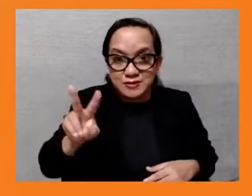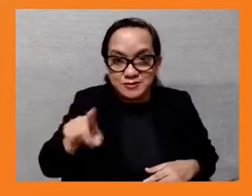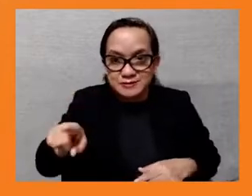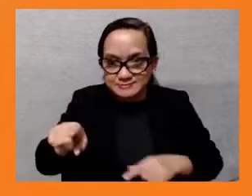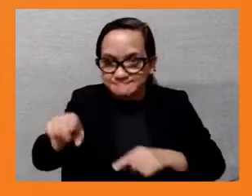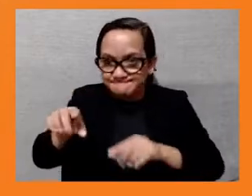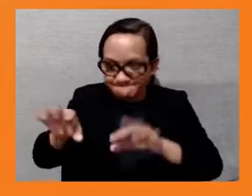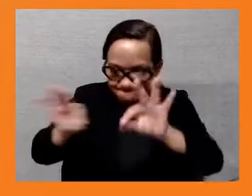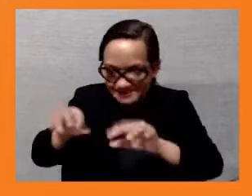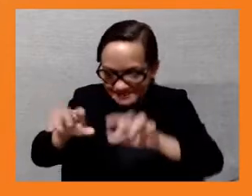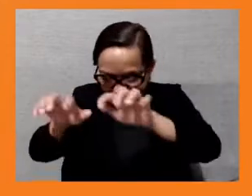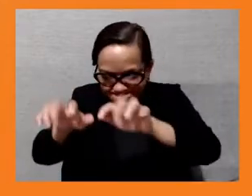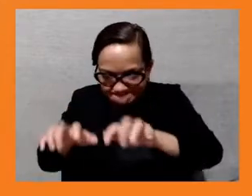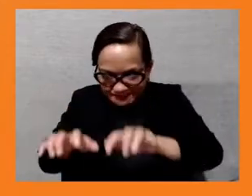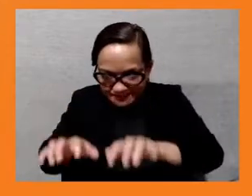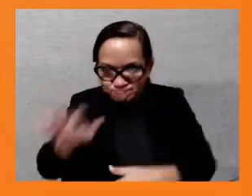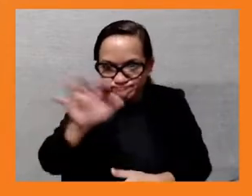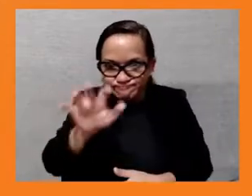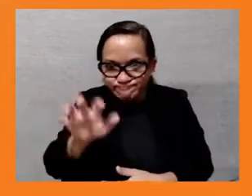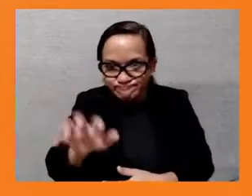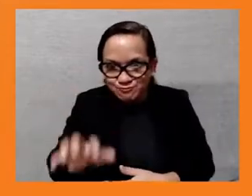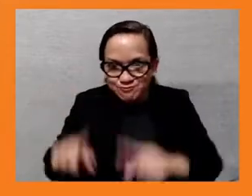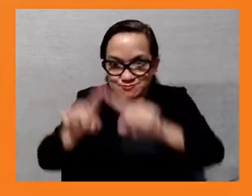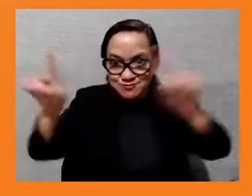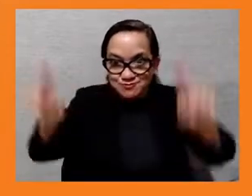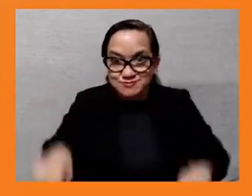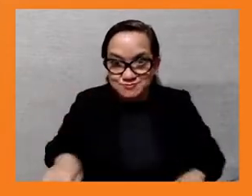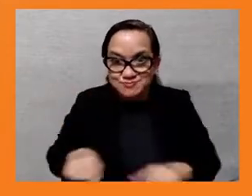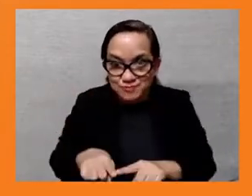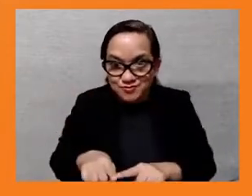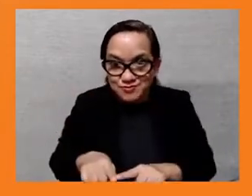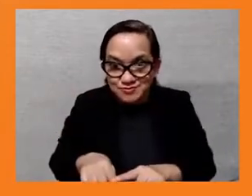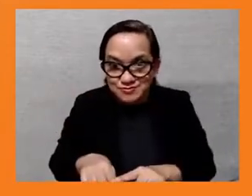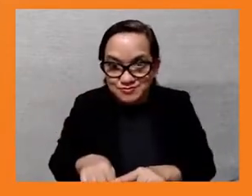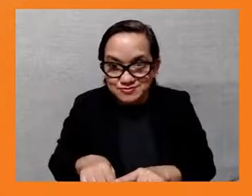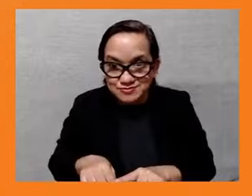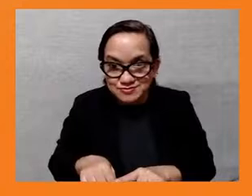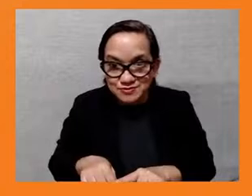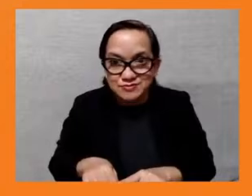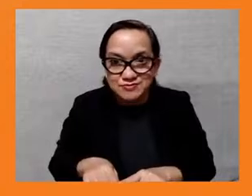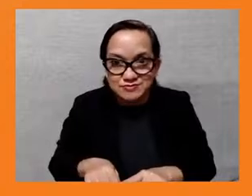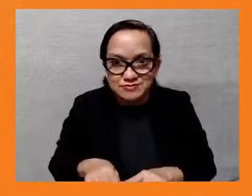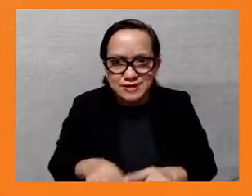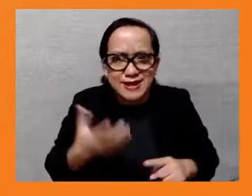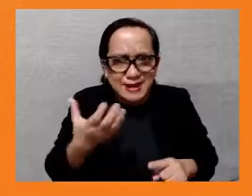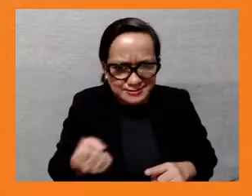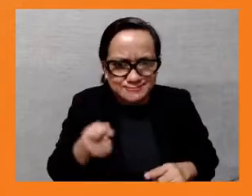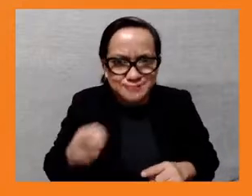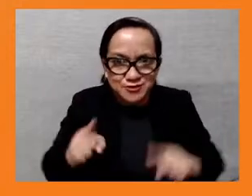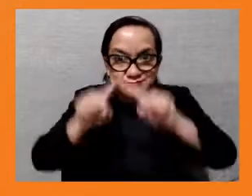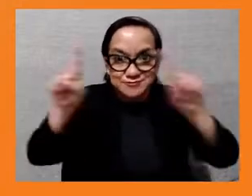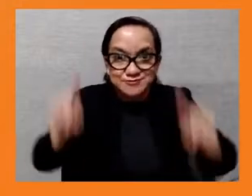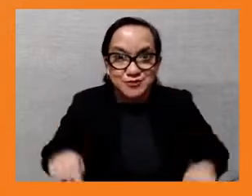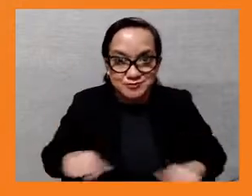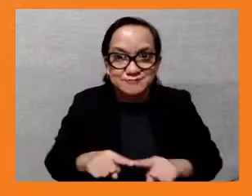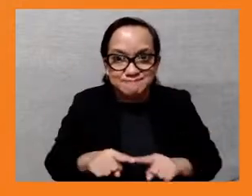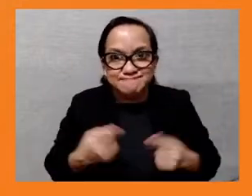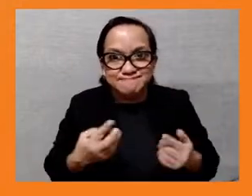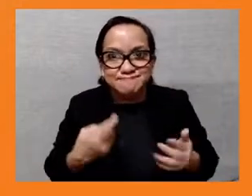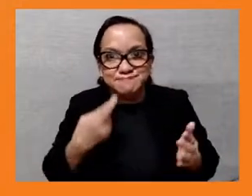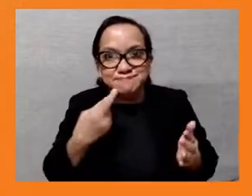very common simplistic exercise of checking boxes in a checklist tool, one or two pages of with